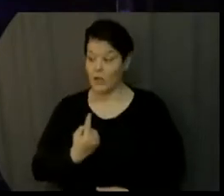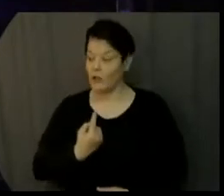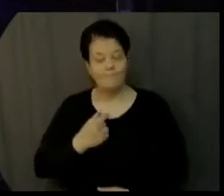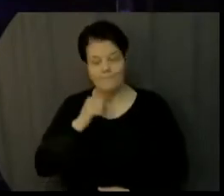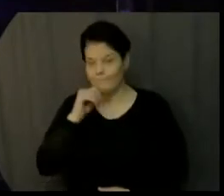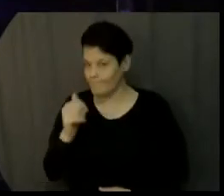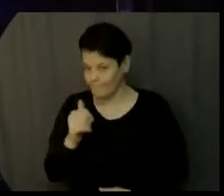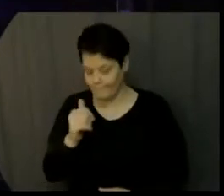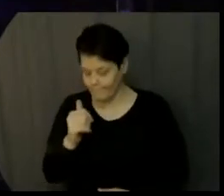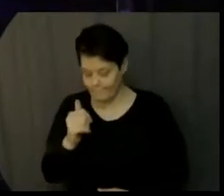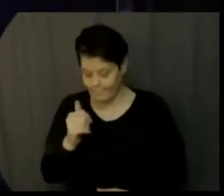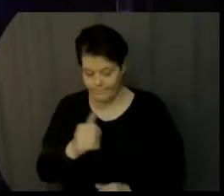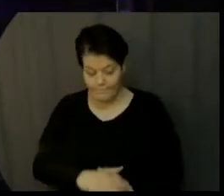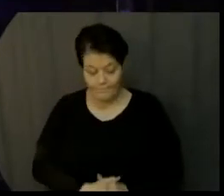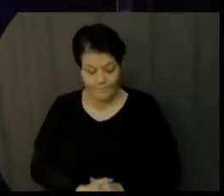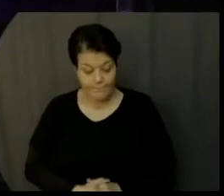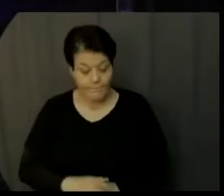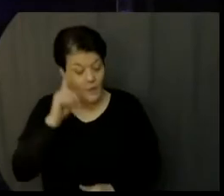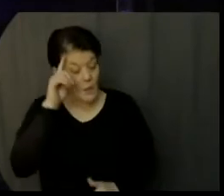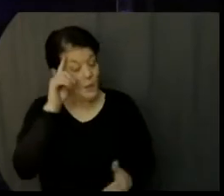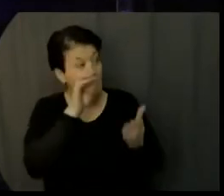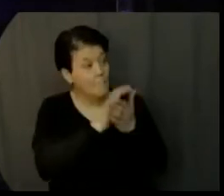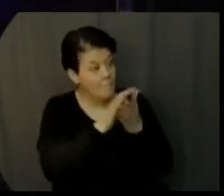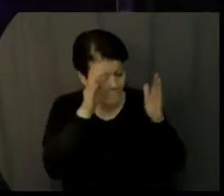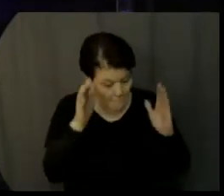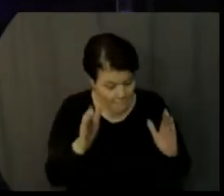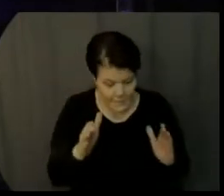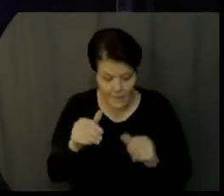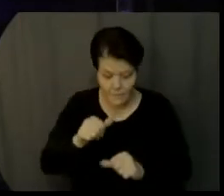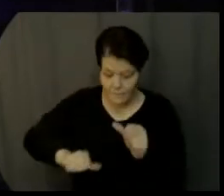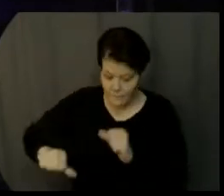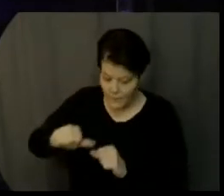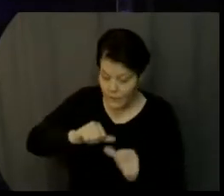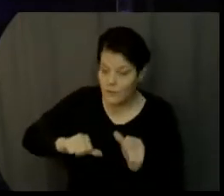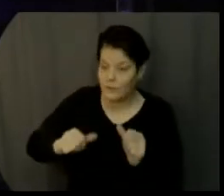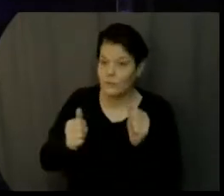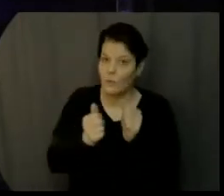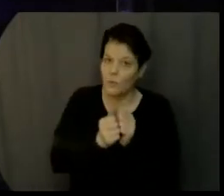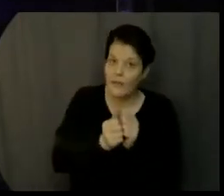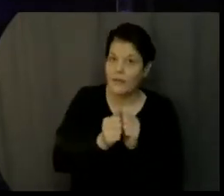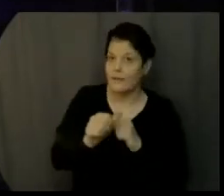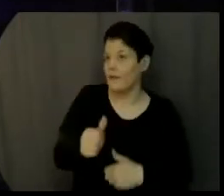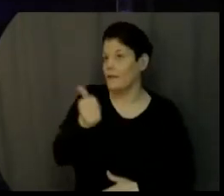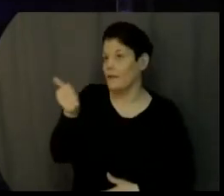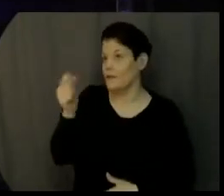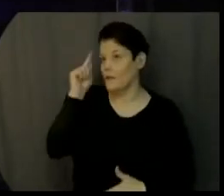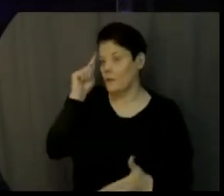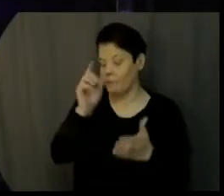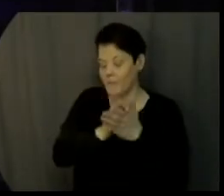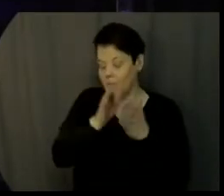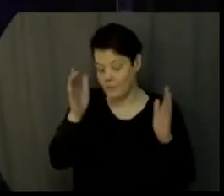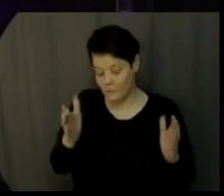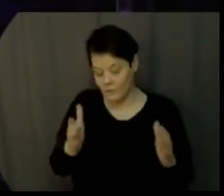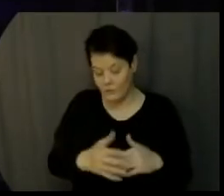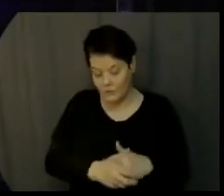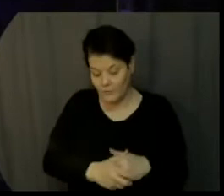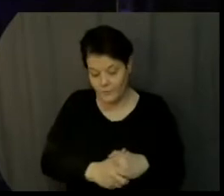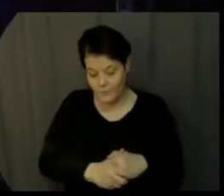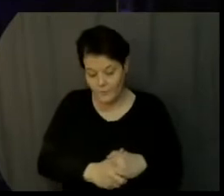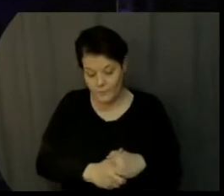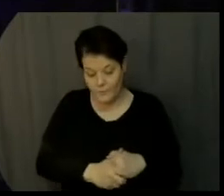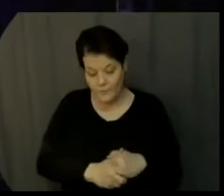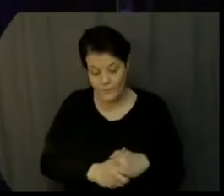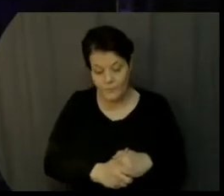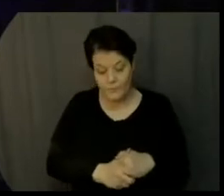isolation. Sometimes when you think about sanctifying grace, or you think about becoming holy, in my mind, it's like the monk